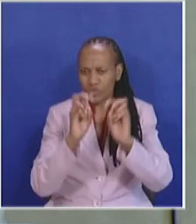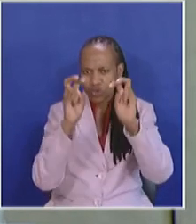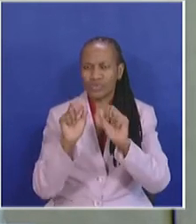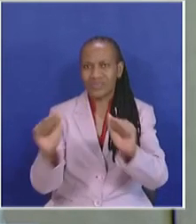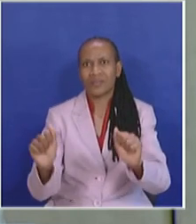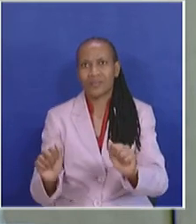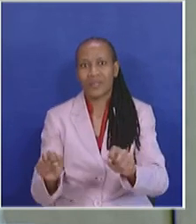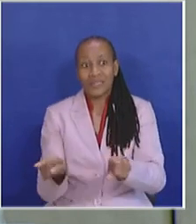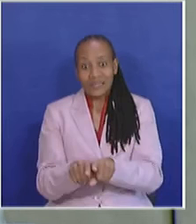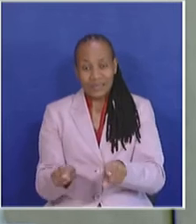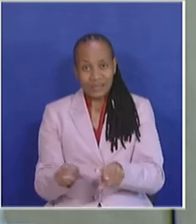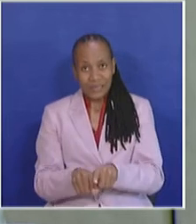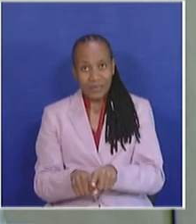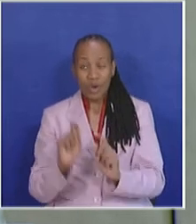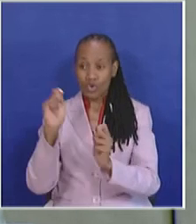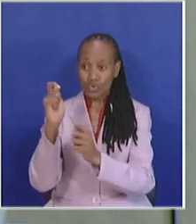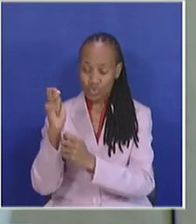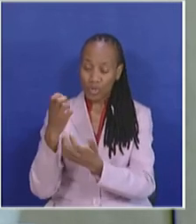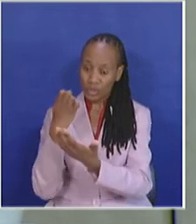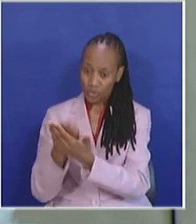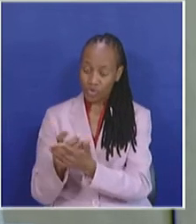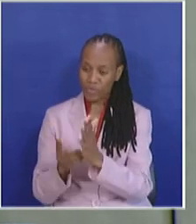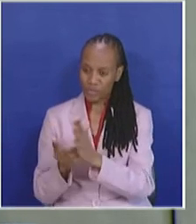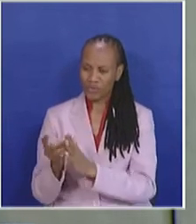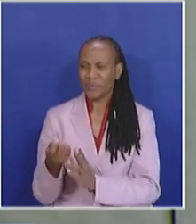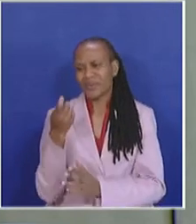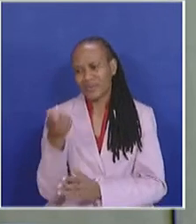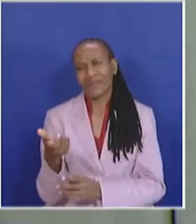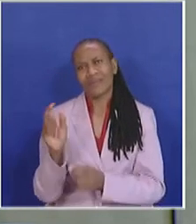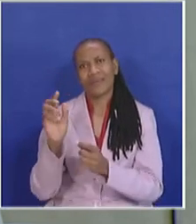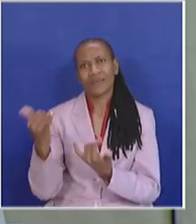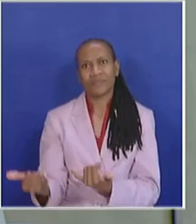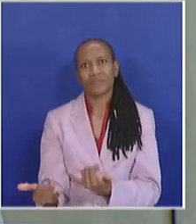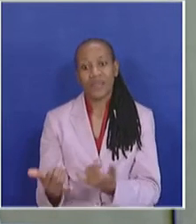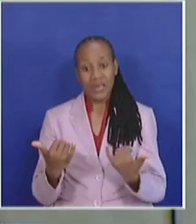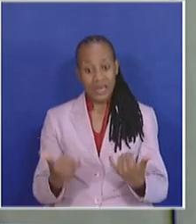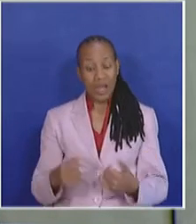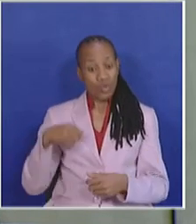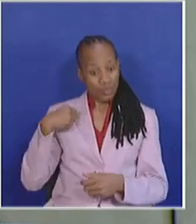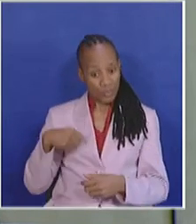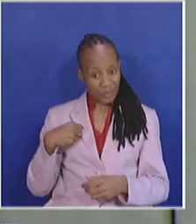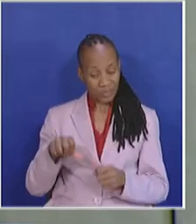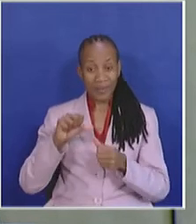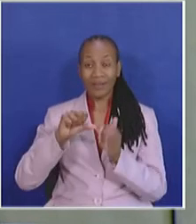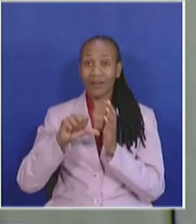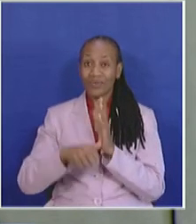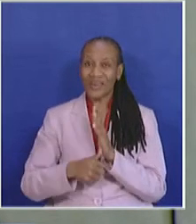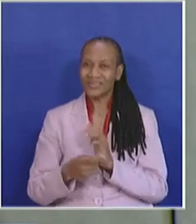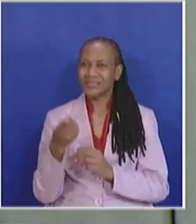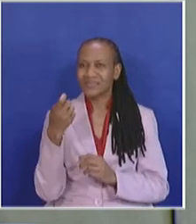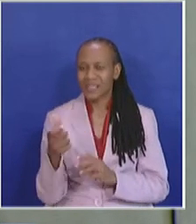is practically relevant to their rural social economic development priorities. The current municipal infrastructure grant is limited and favors